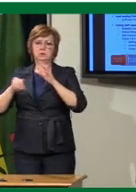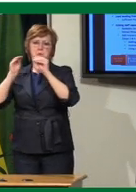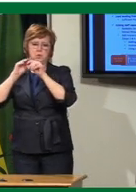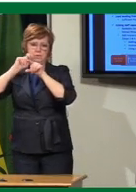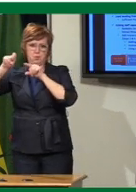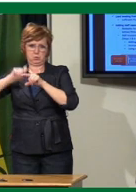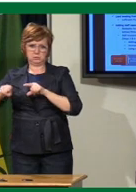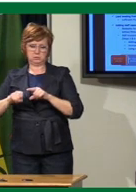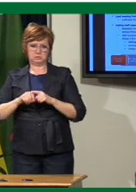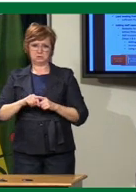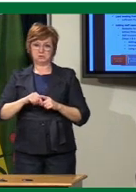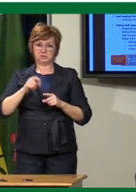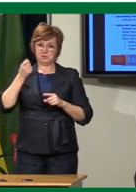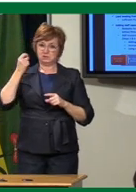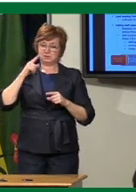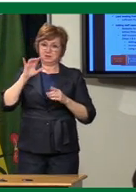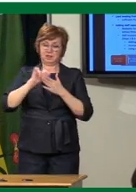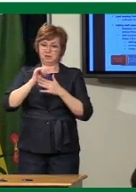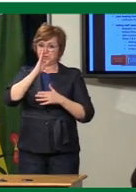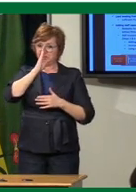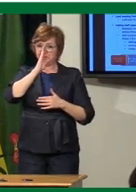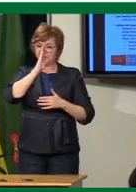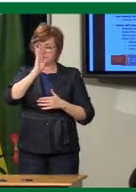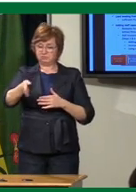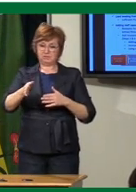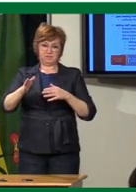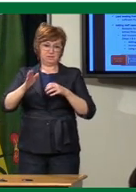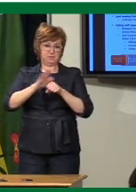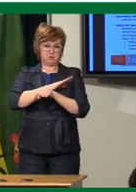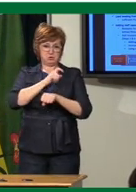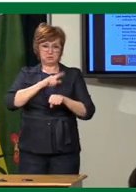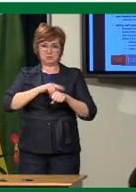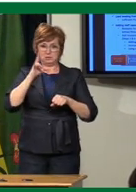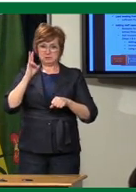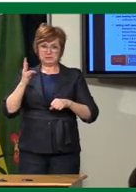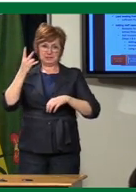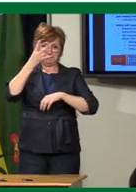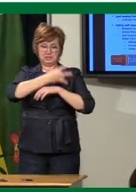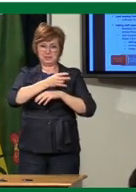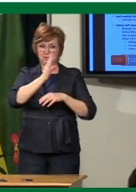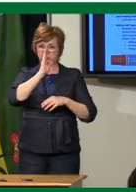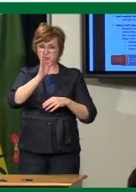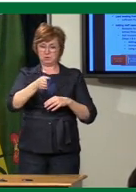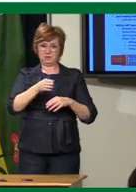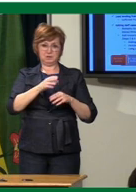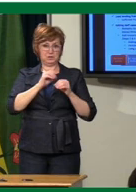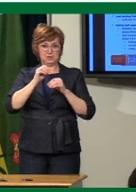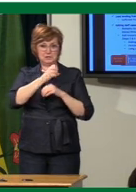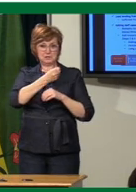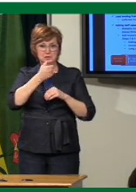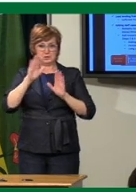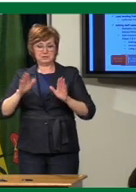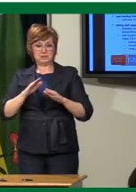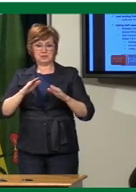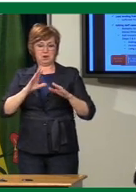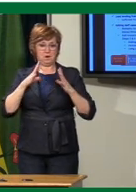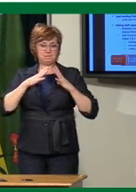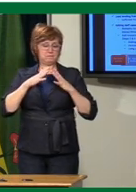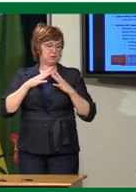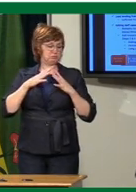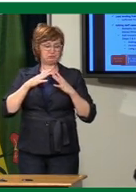it's a 7-day-a-week process. It doesn't take breaks for the weekends, and is a